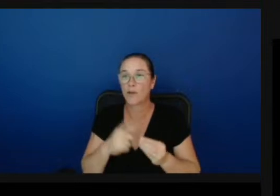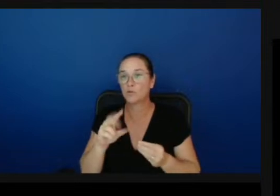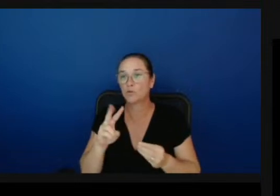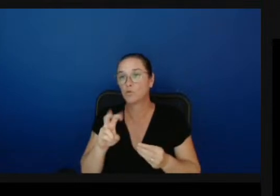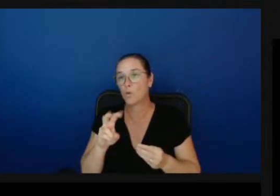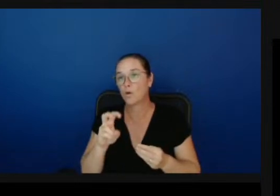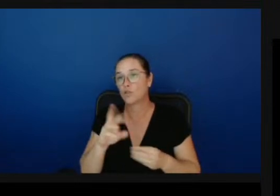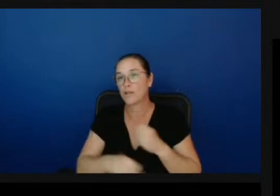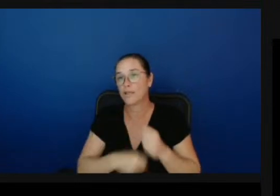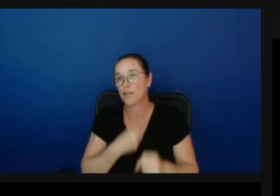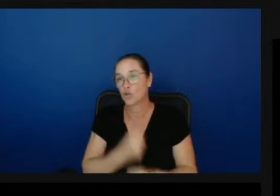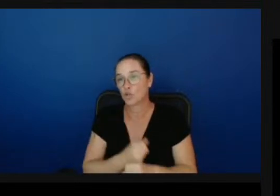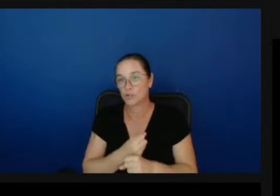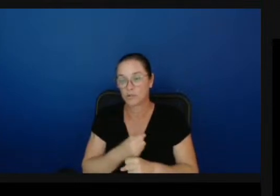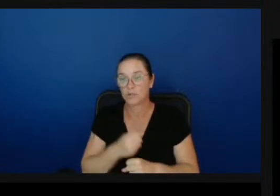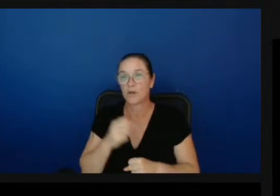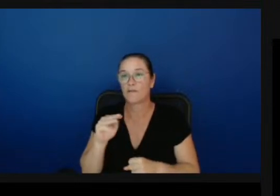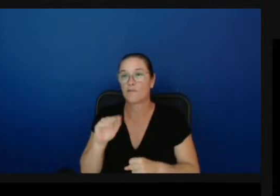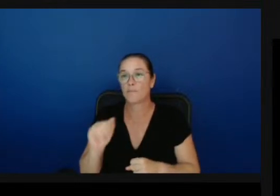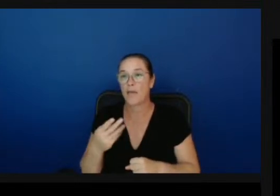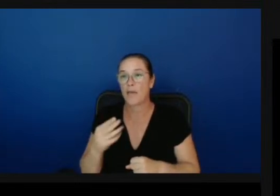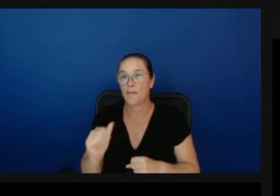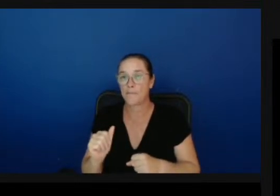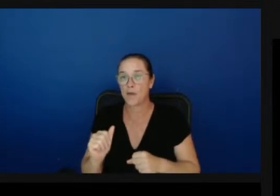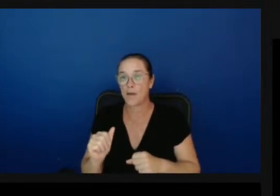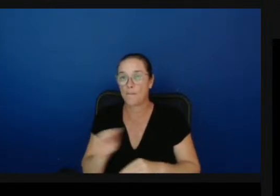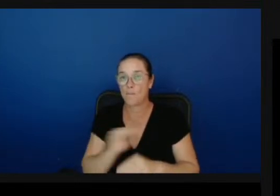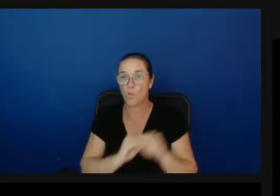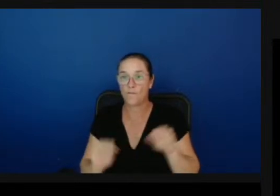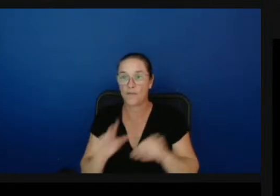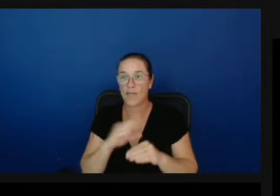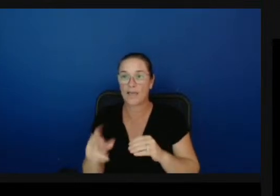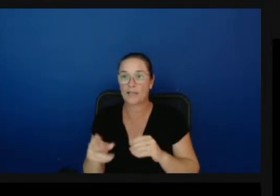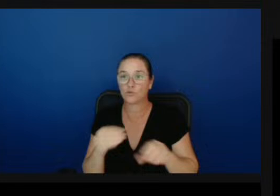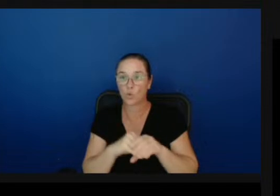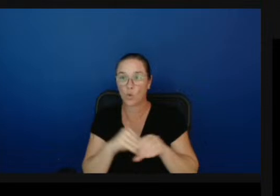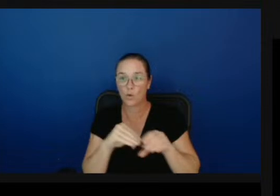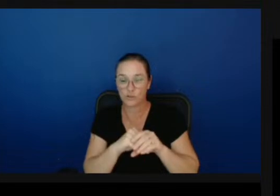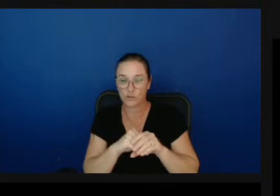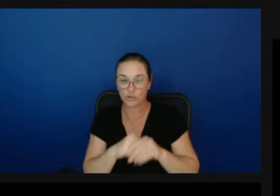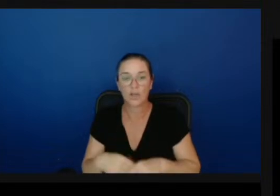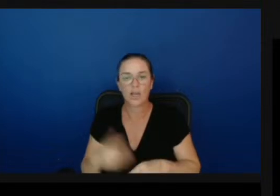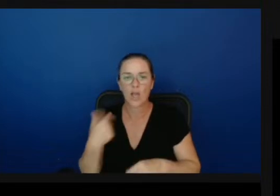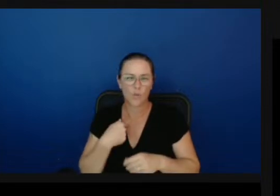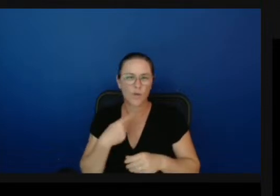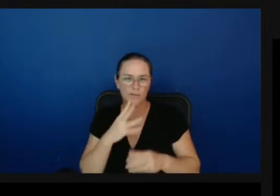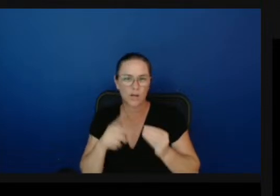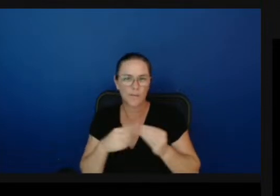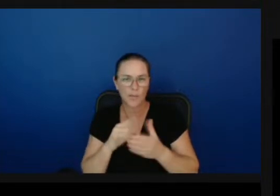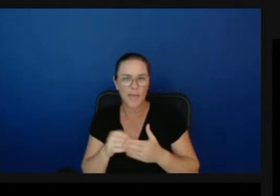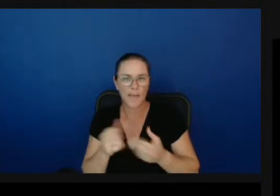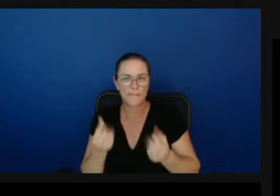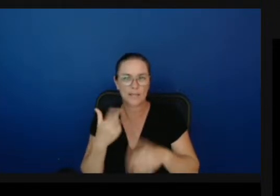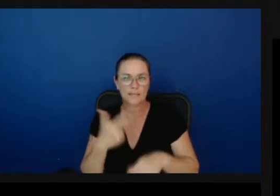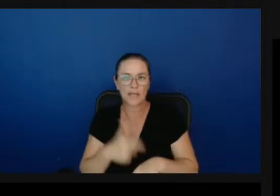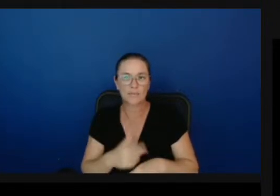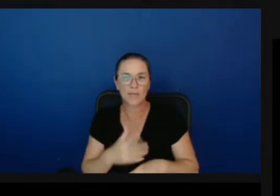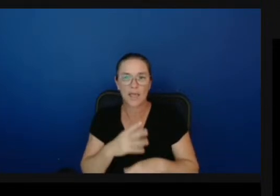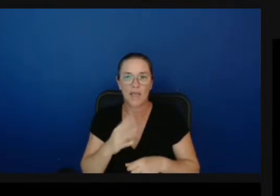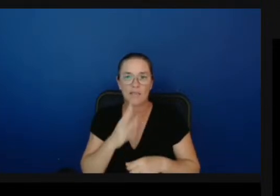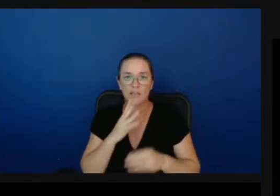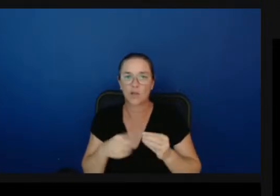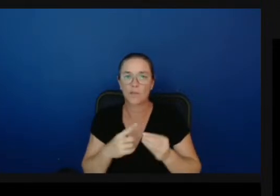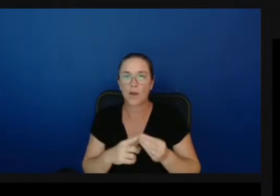Kilauea. And we've referred to this paper before many times. And they have these series of panels of where magma came into